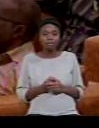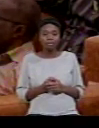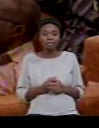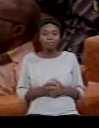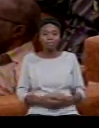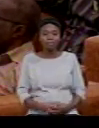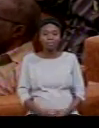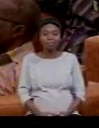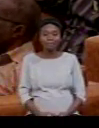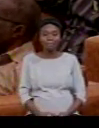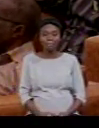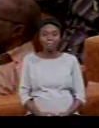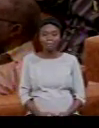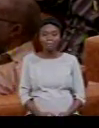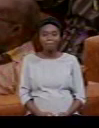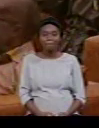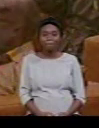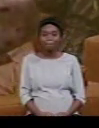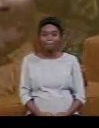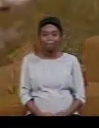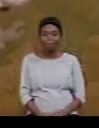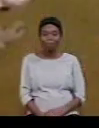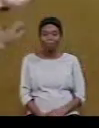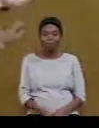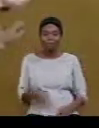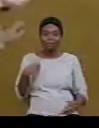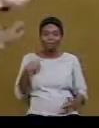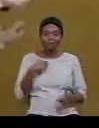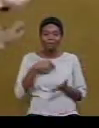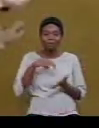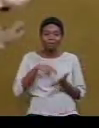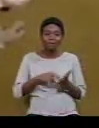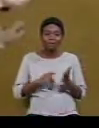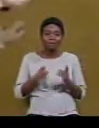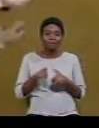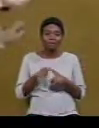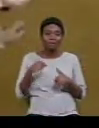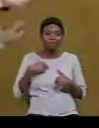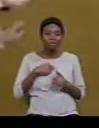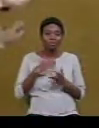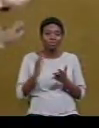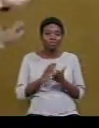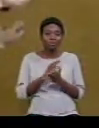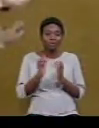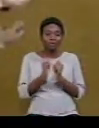We want to stand up as we sing from our congregational hymn.